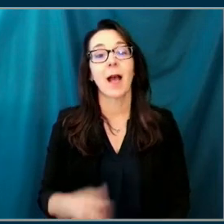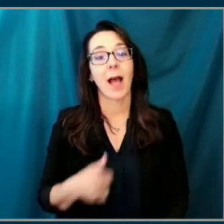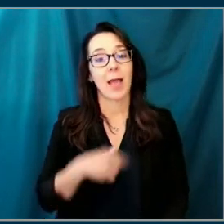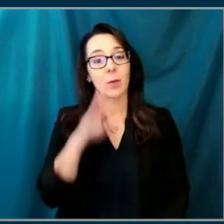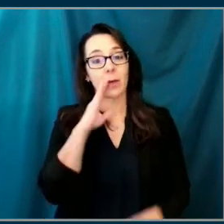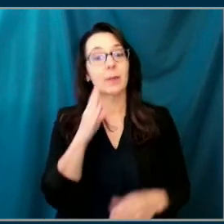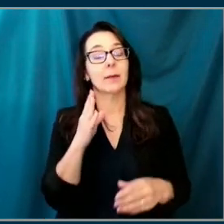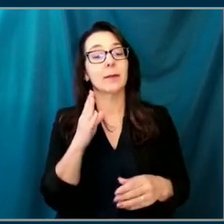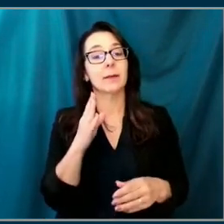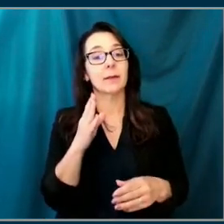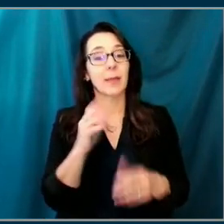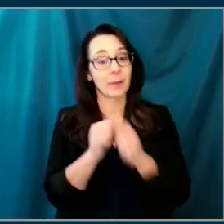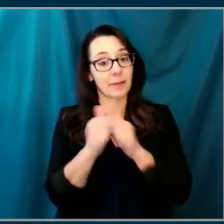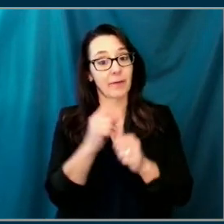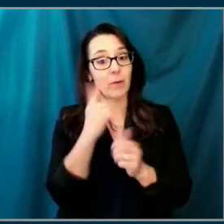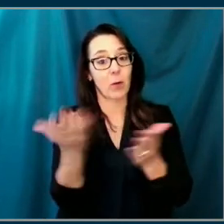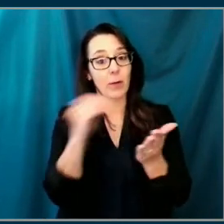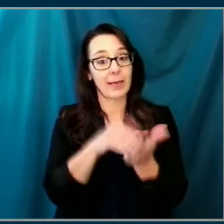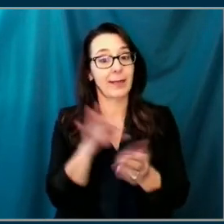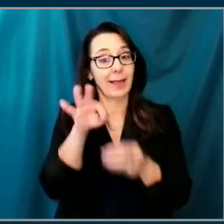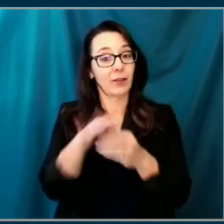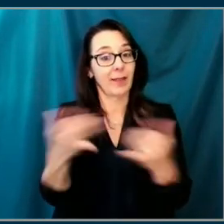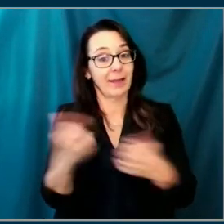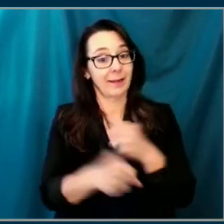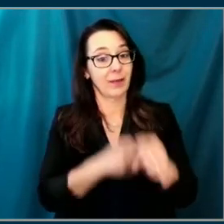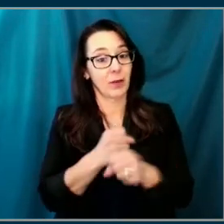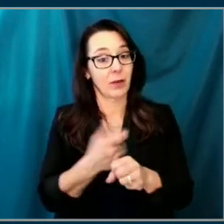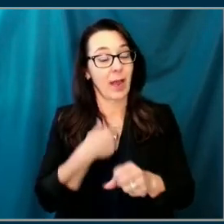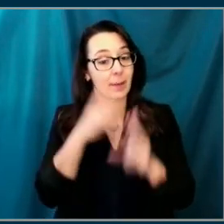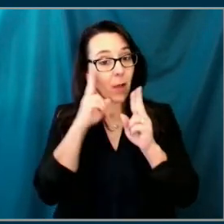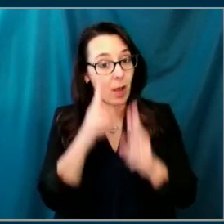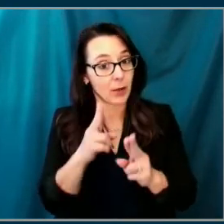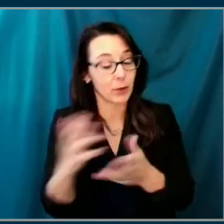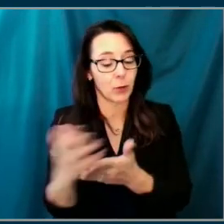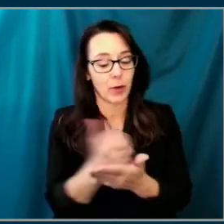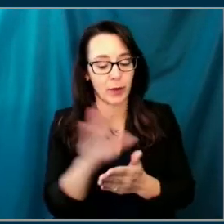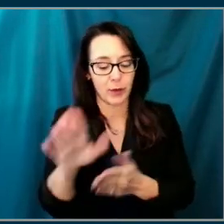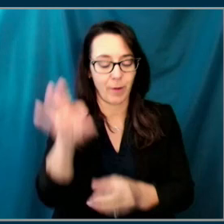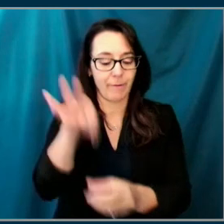I would be honored to earn your vote.